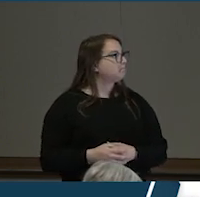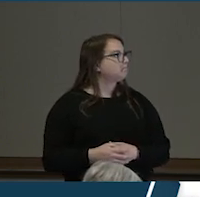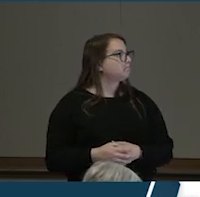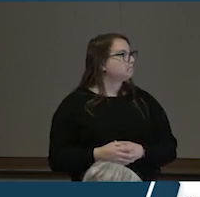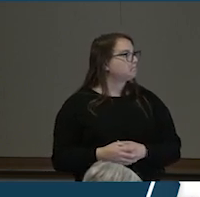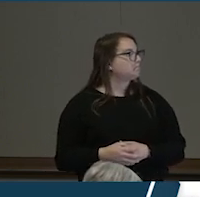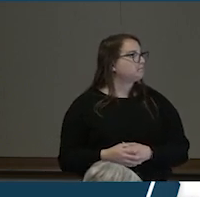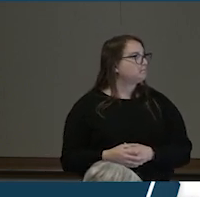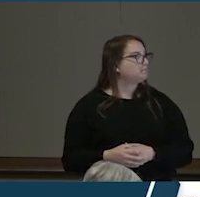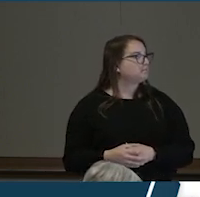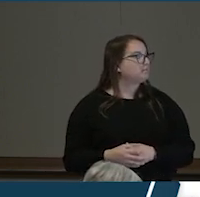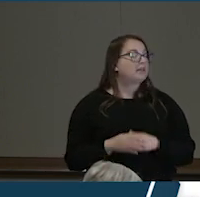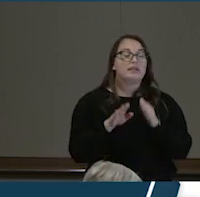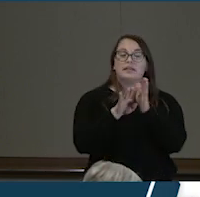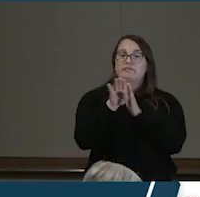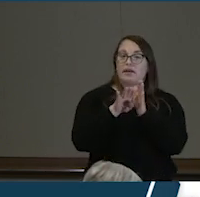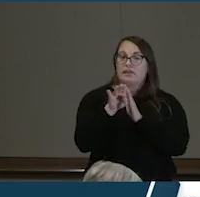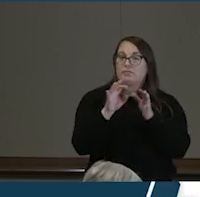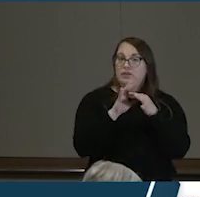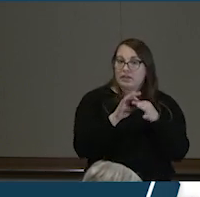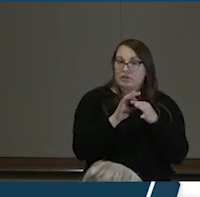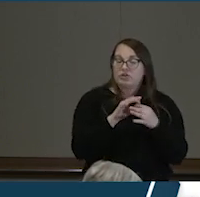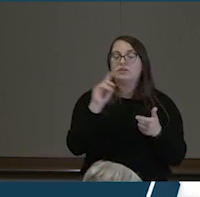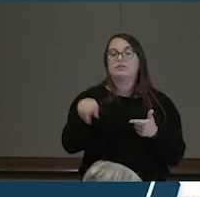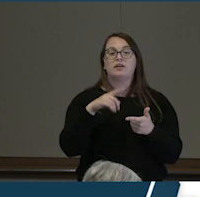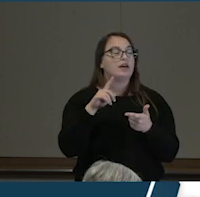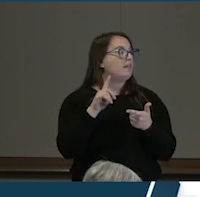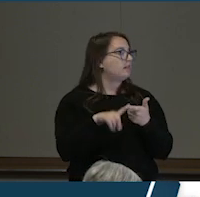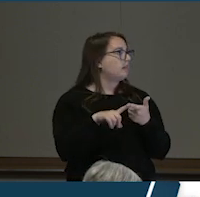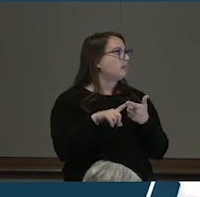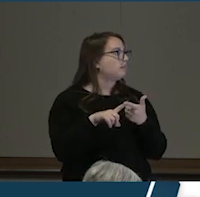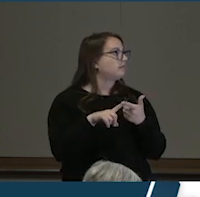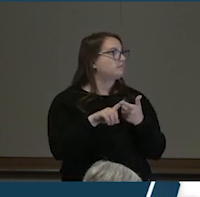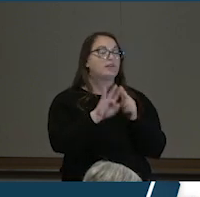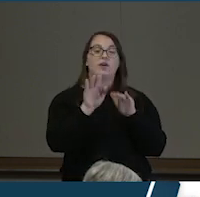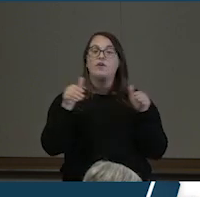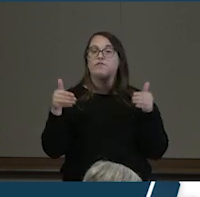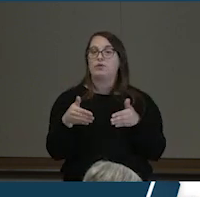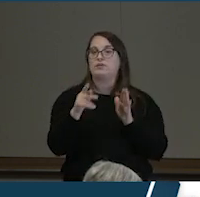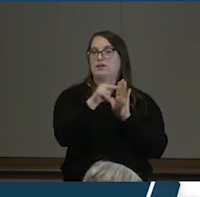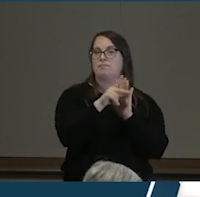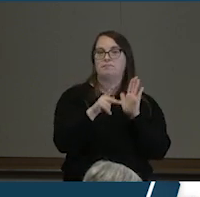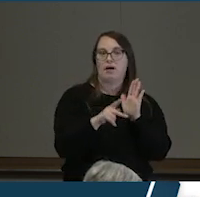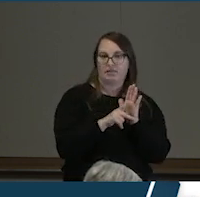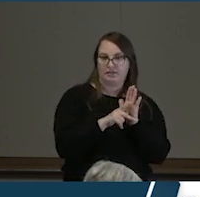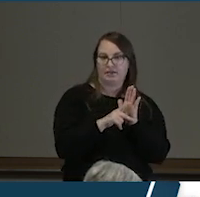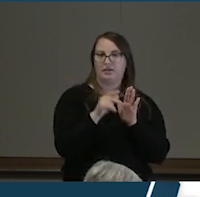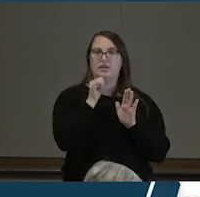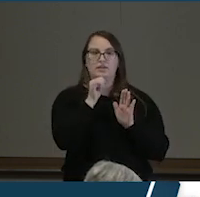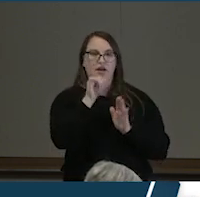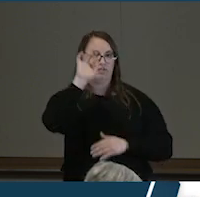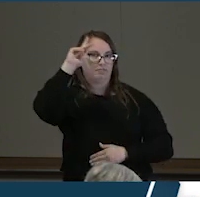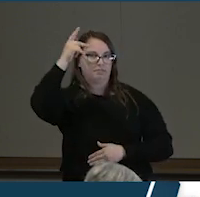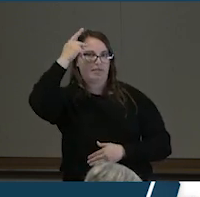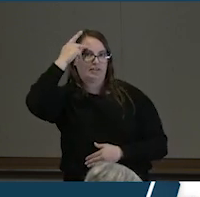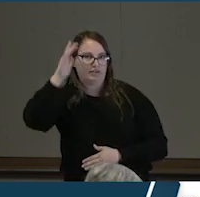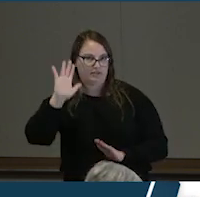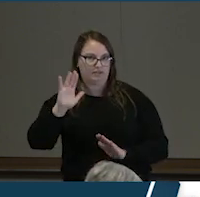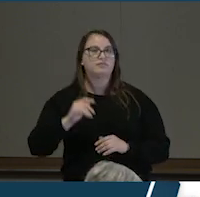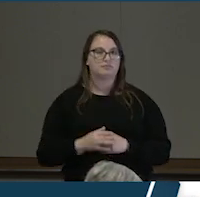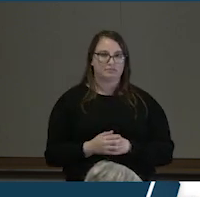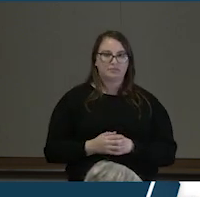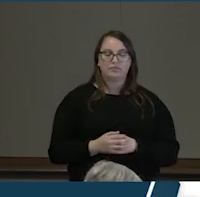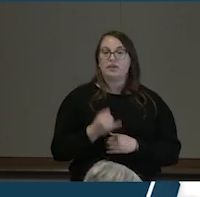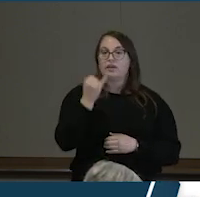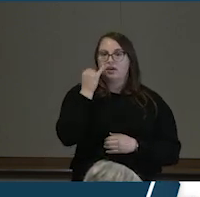policy, not politics. That is, because you never know who you're talking to. And if you are